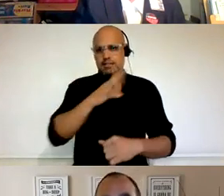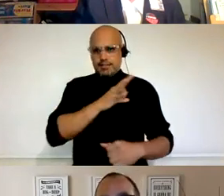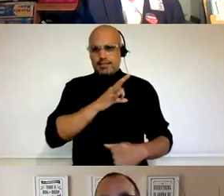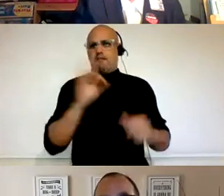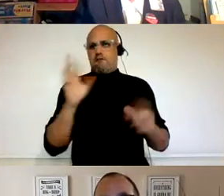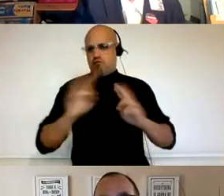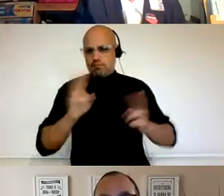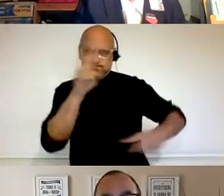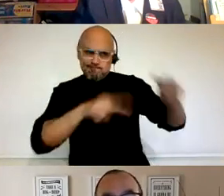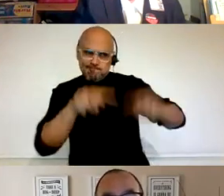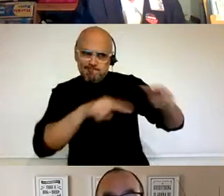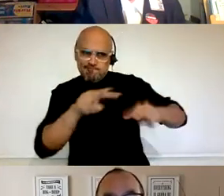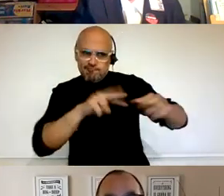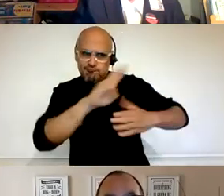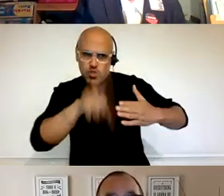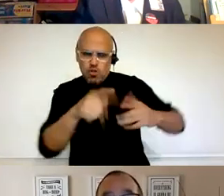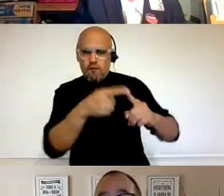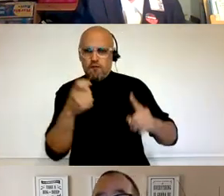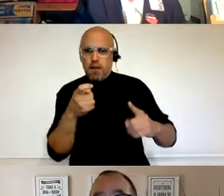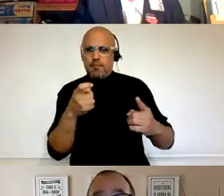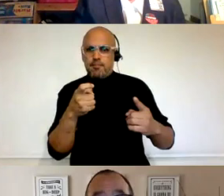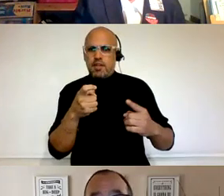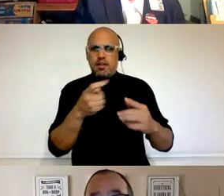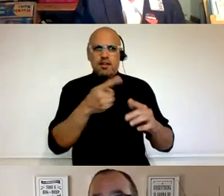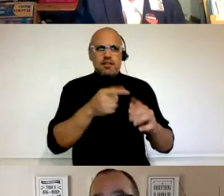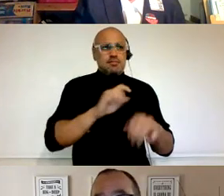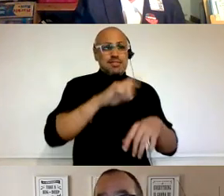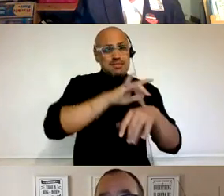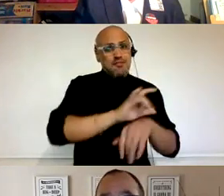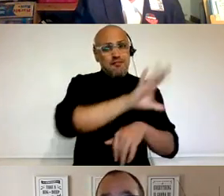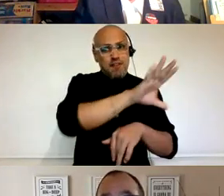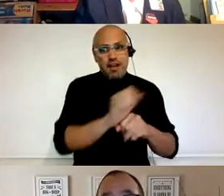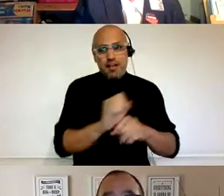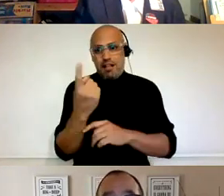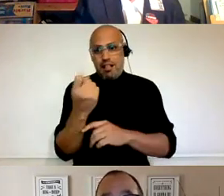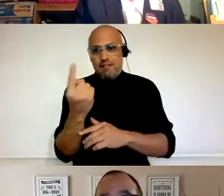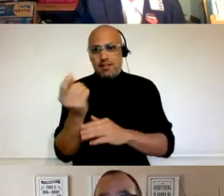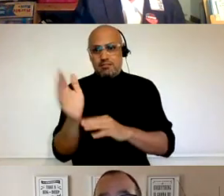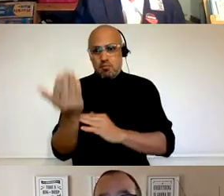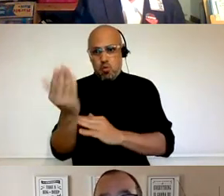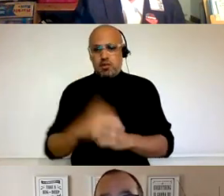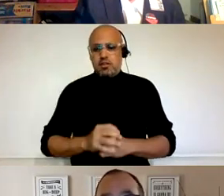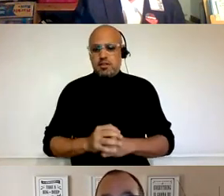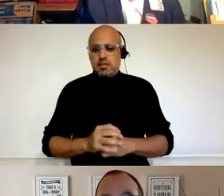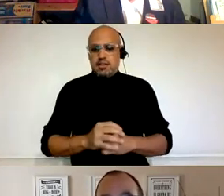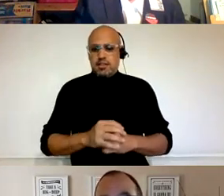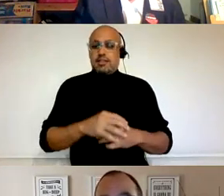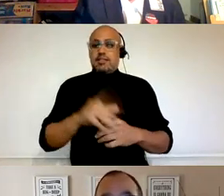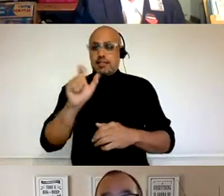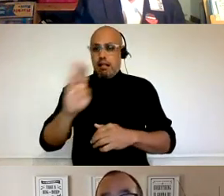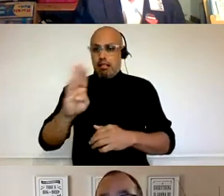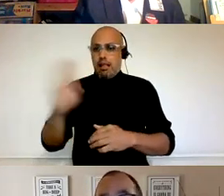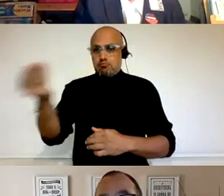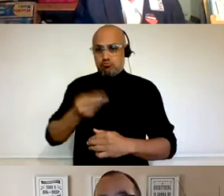the results from 5 a.m. to 11 p.m. So as the laboratory is providing us these results,